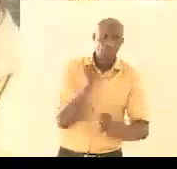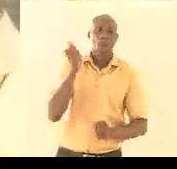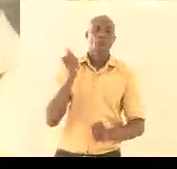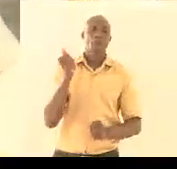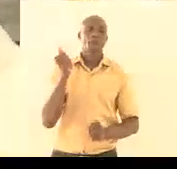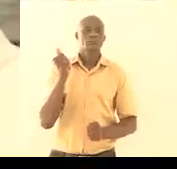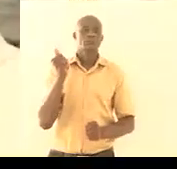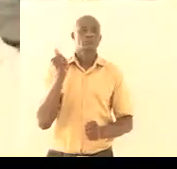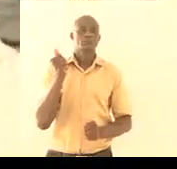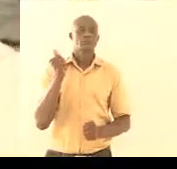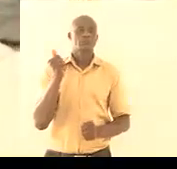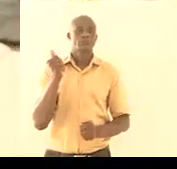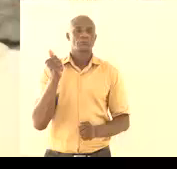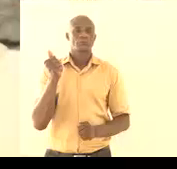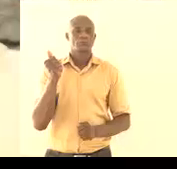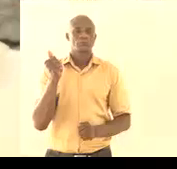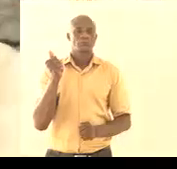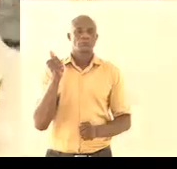most